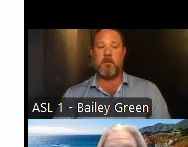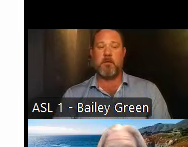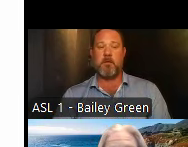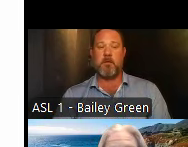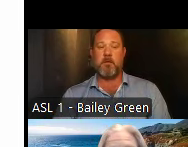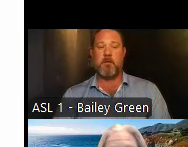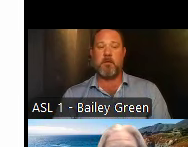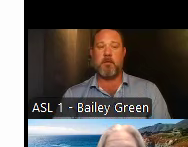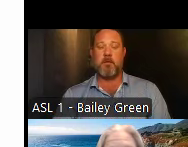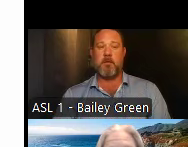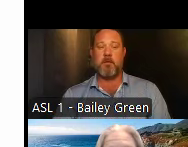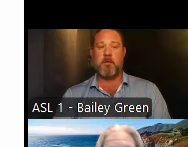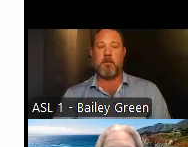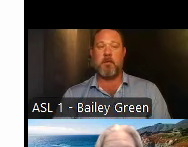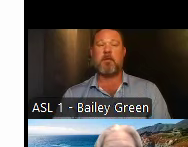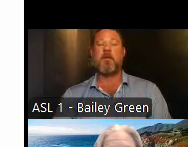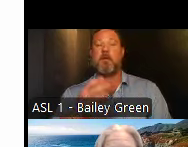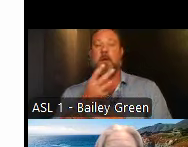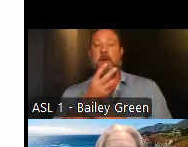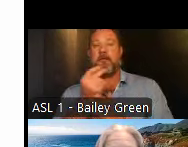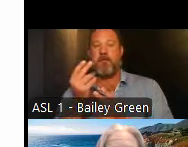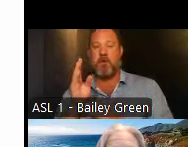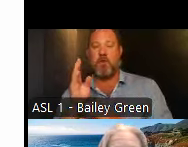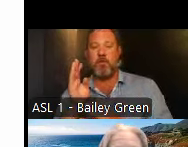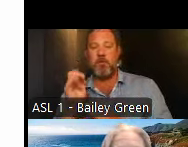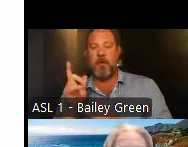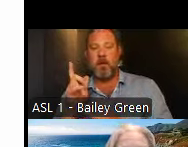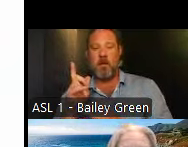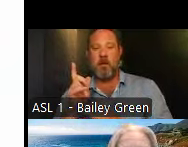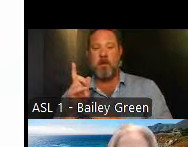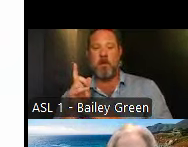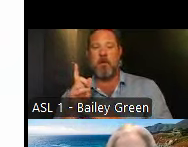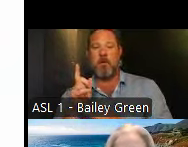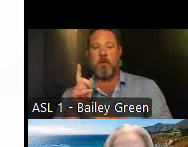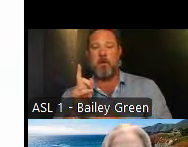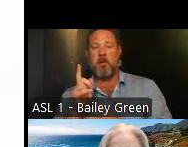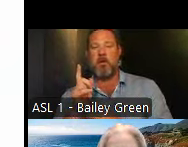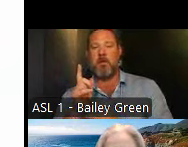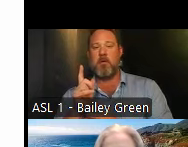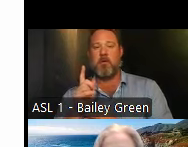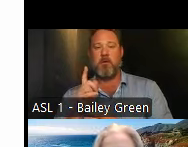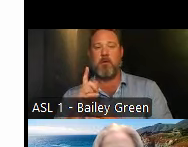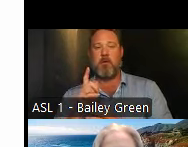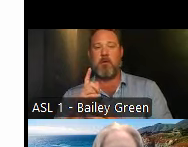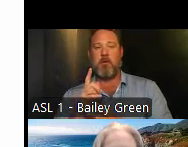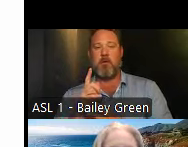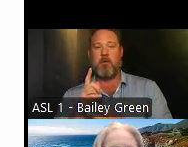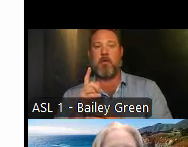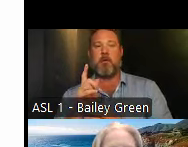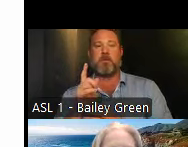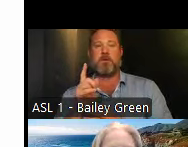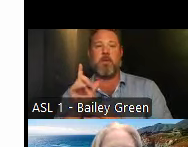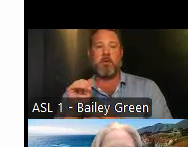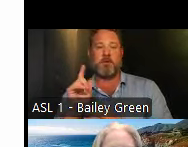And then just a couple of bills that are still moving. The first one is a legislation that my organization, Alzheimer's Los Angeles,